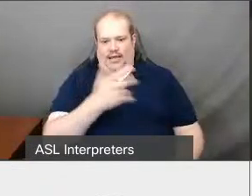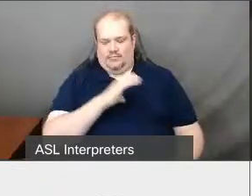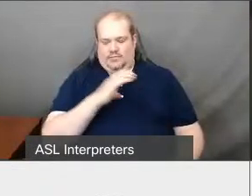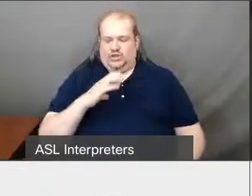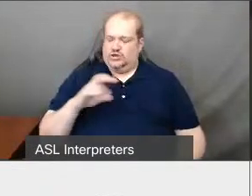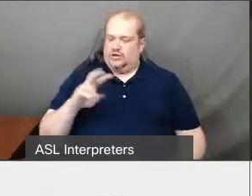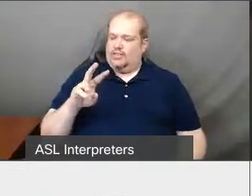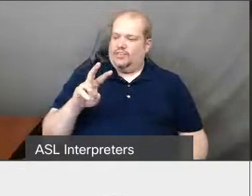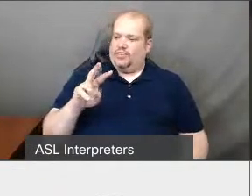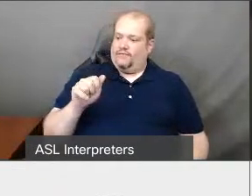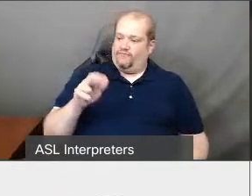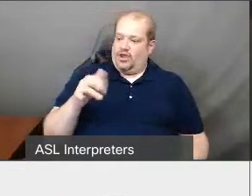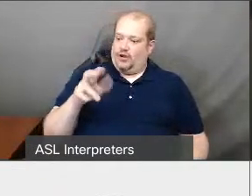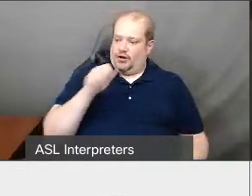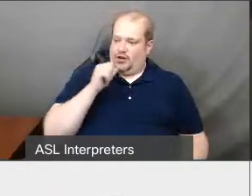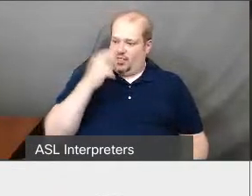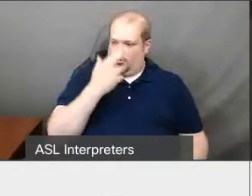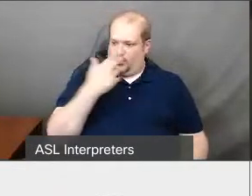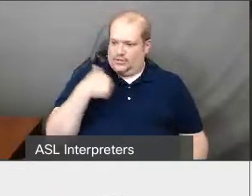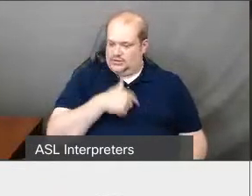the reason they're here.